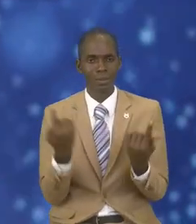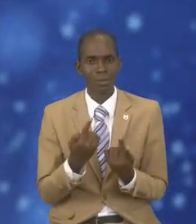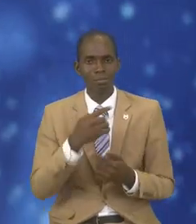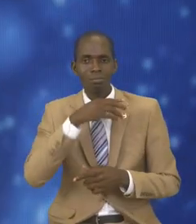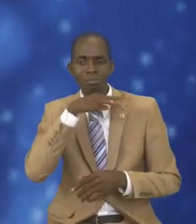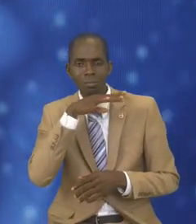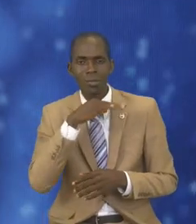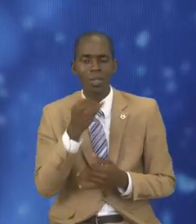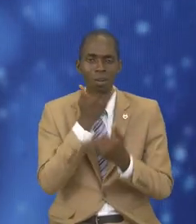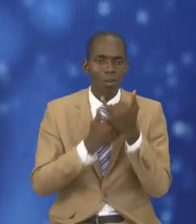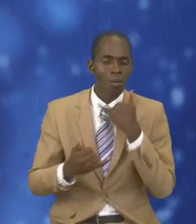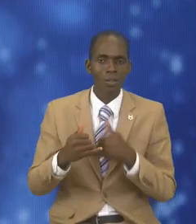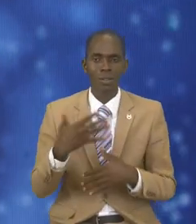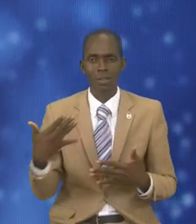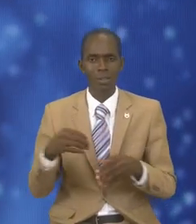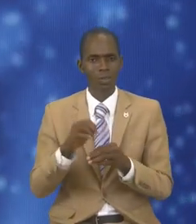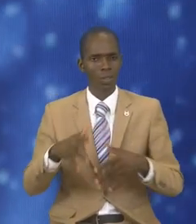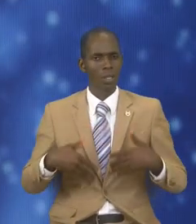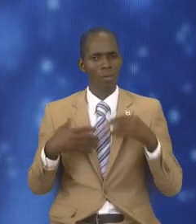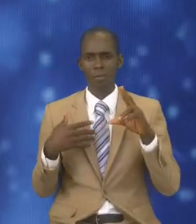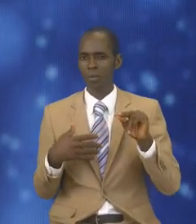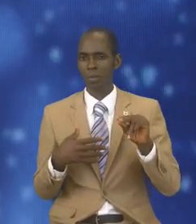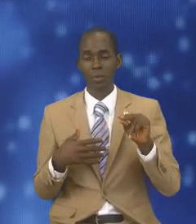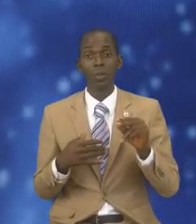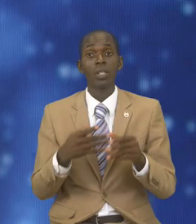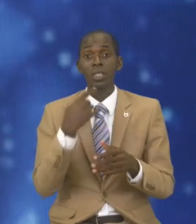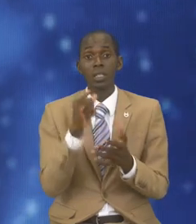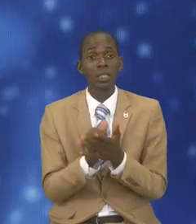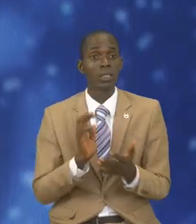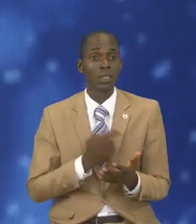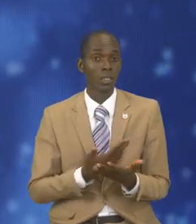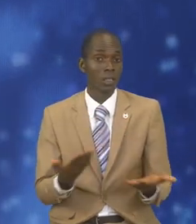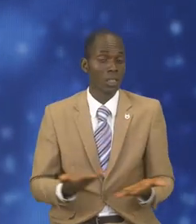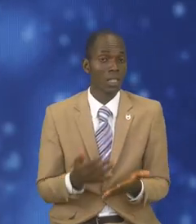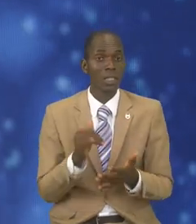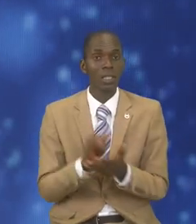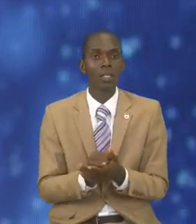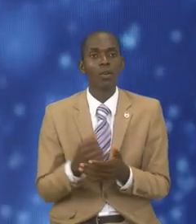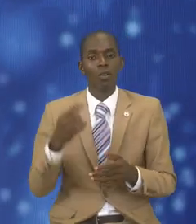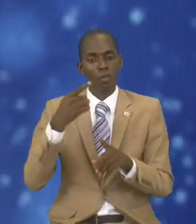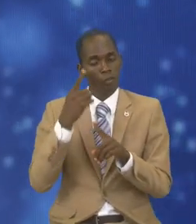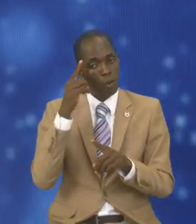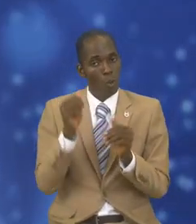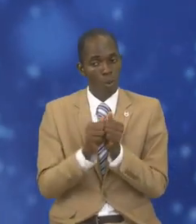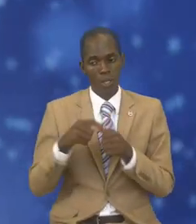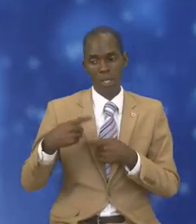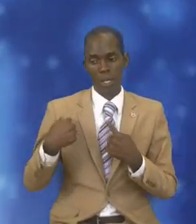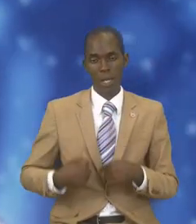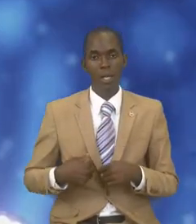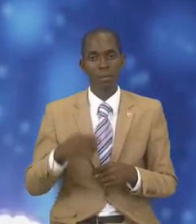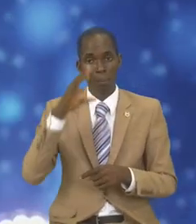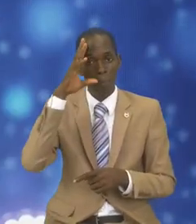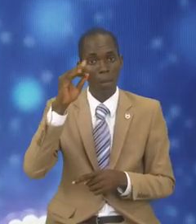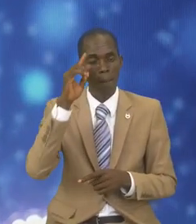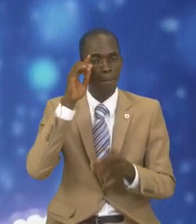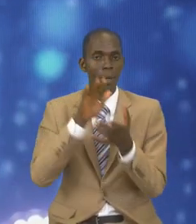transgression and corruption. No, not at all. It tells us here, it says, for what the heart man believeth